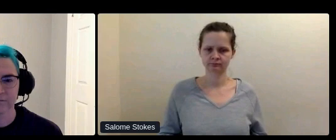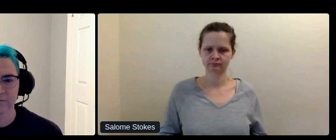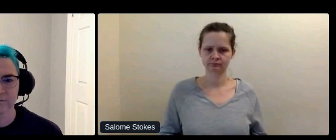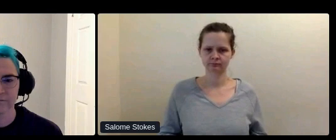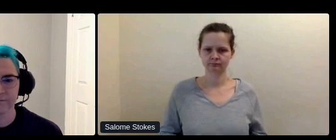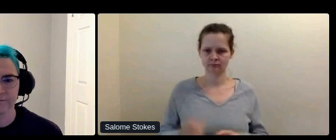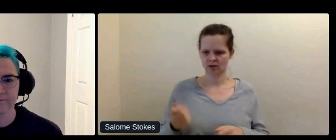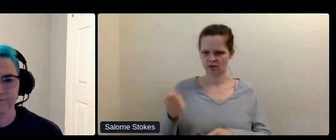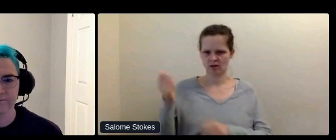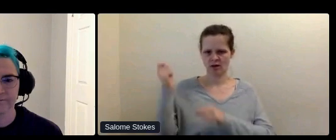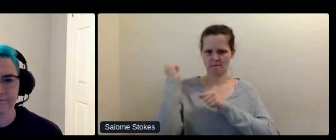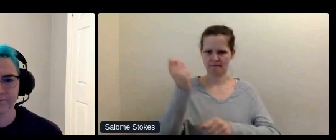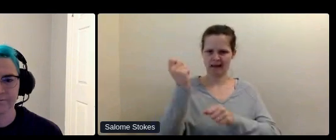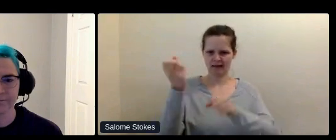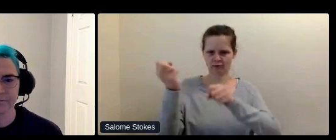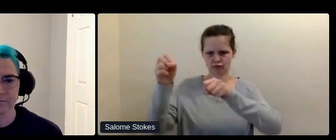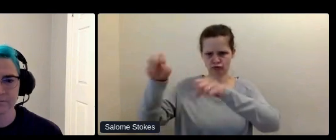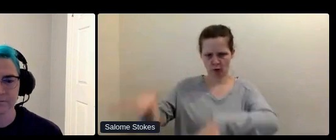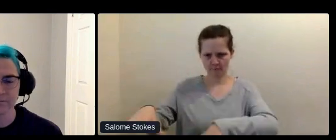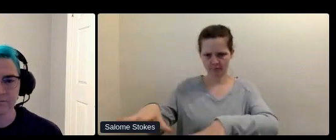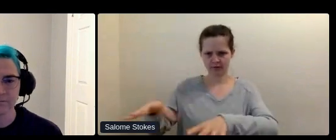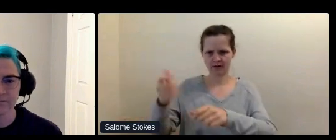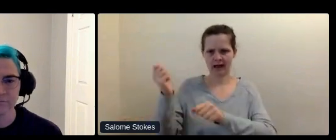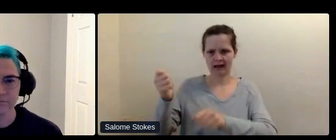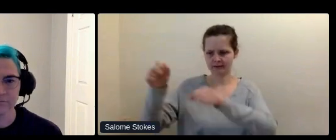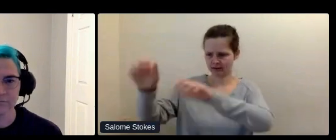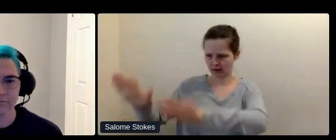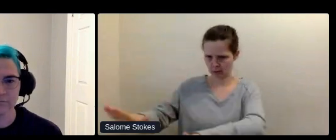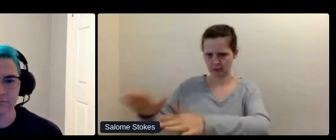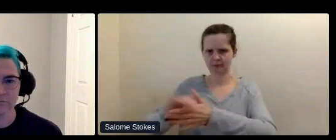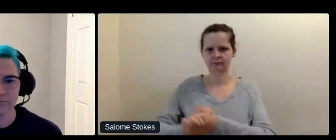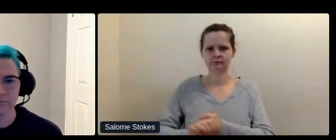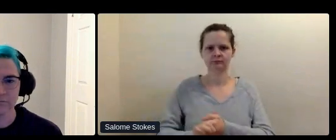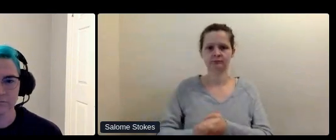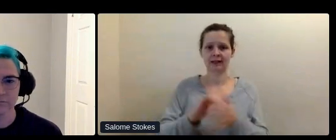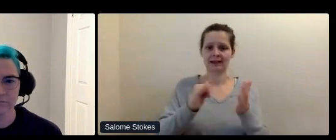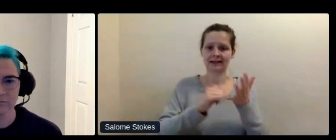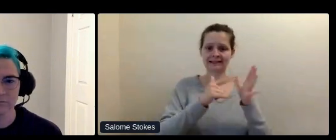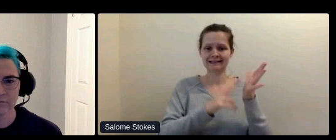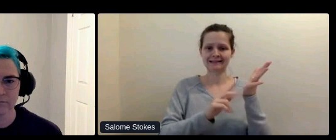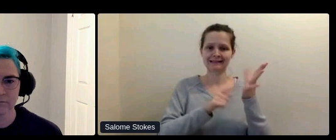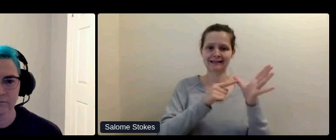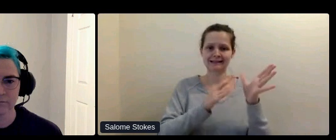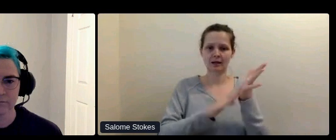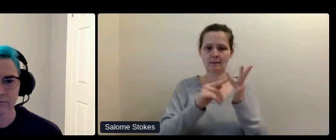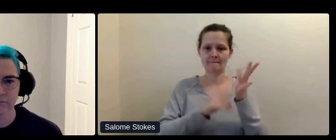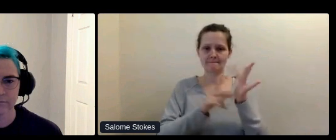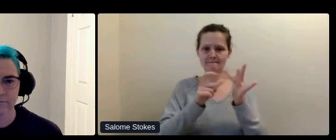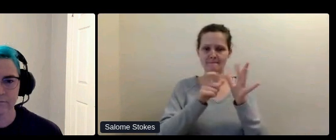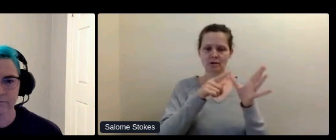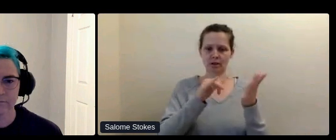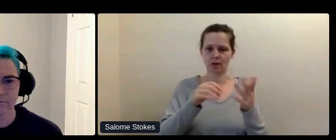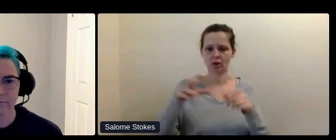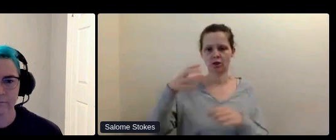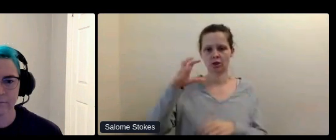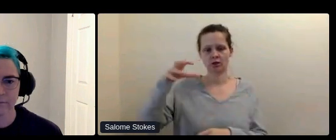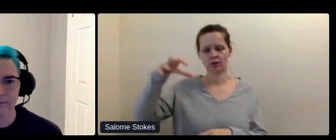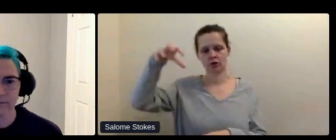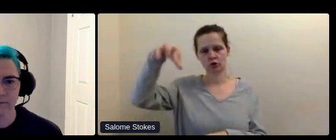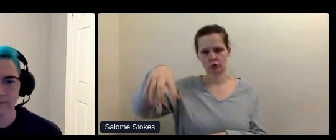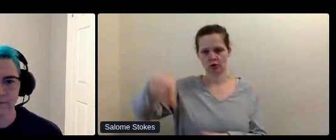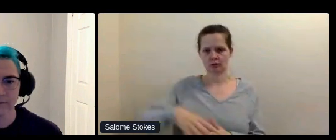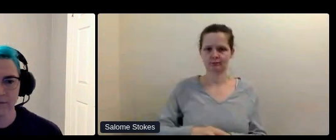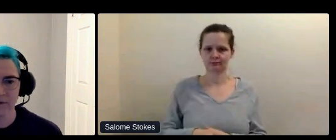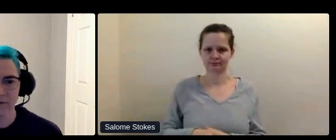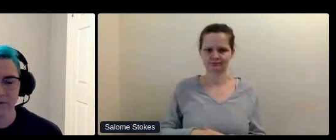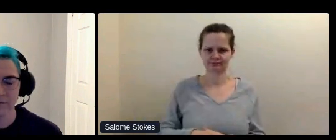down the Leviathan axe. Santa Monica Studio. Kratos cuts a rope-freeing Tyr. I know you. Tyr